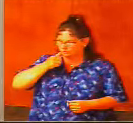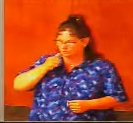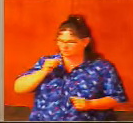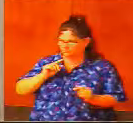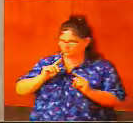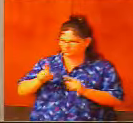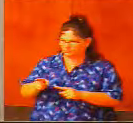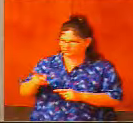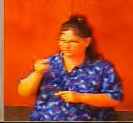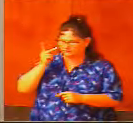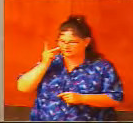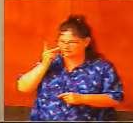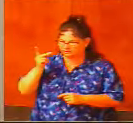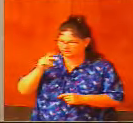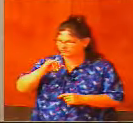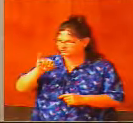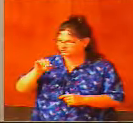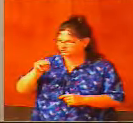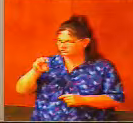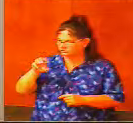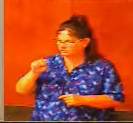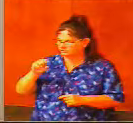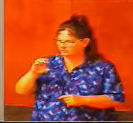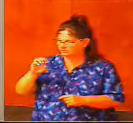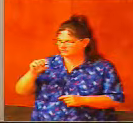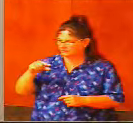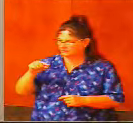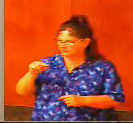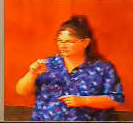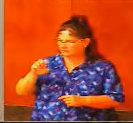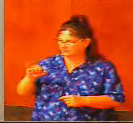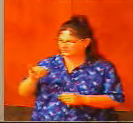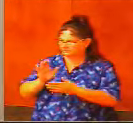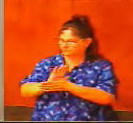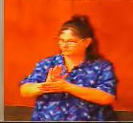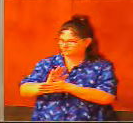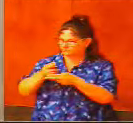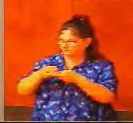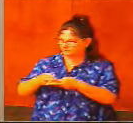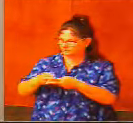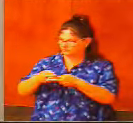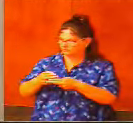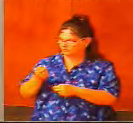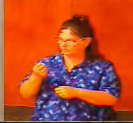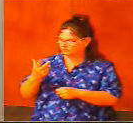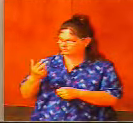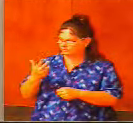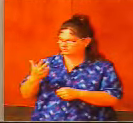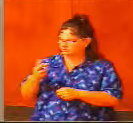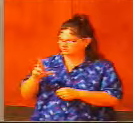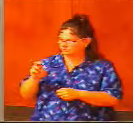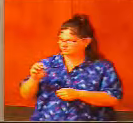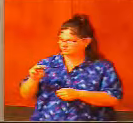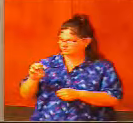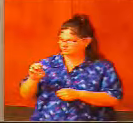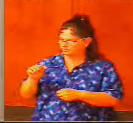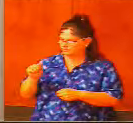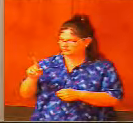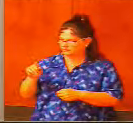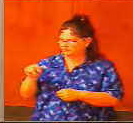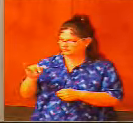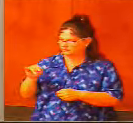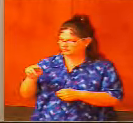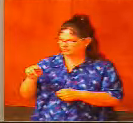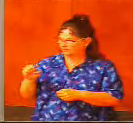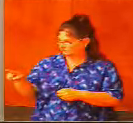went to see a James Cagney movie entitled 13 Rue Madeleine. You remember,